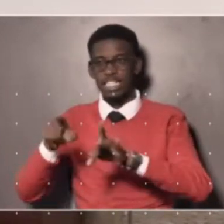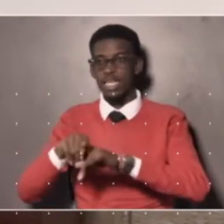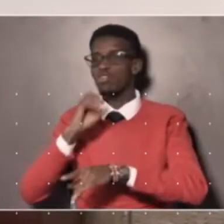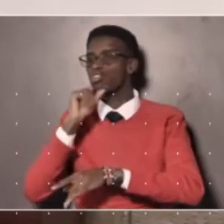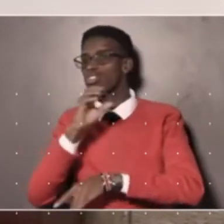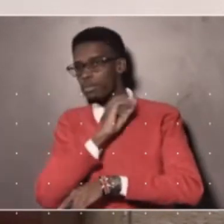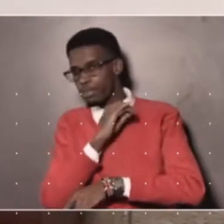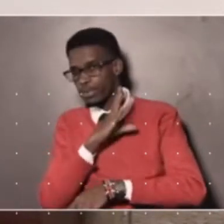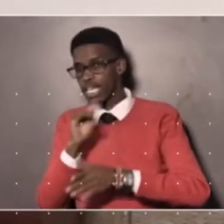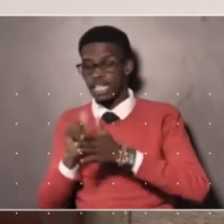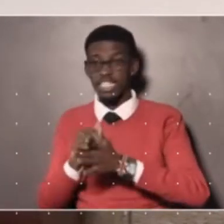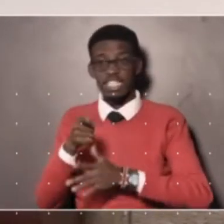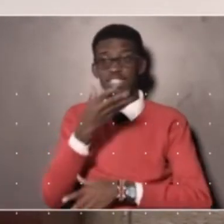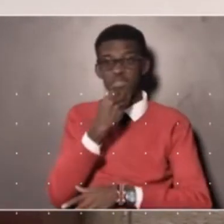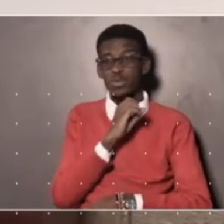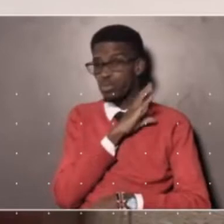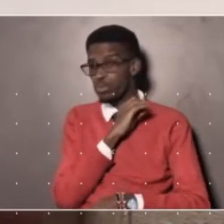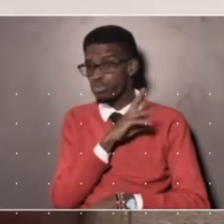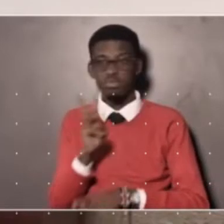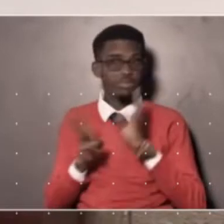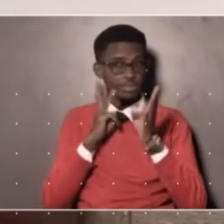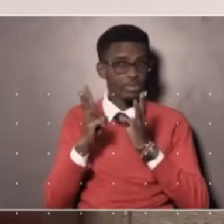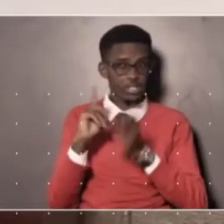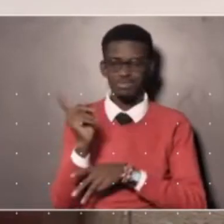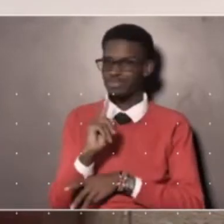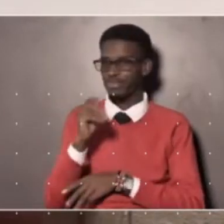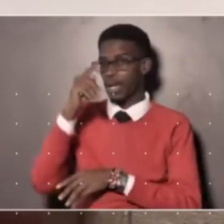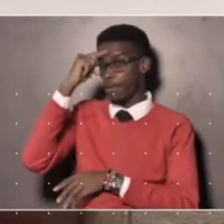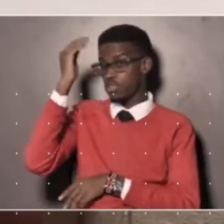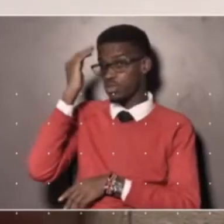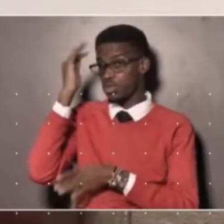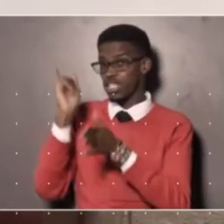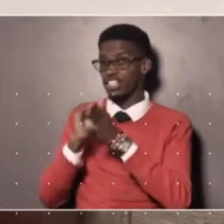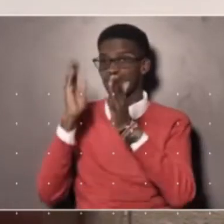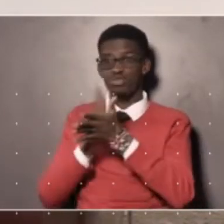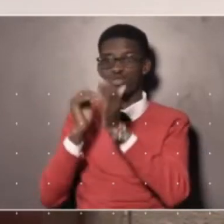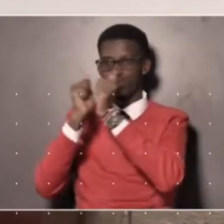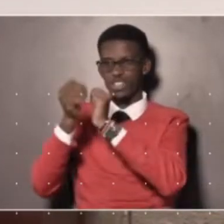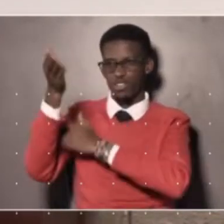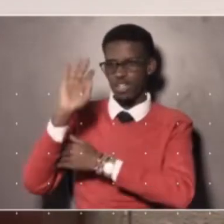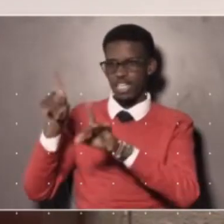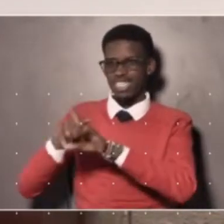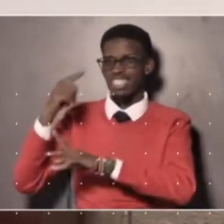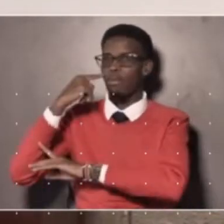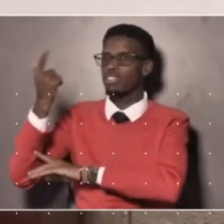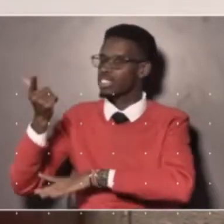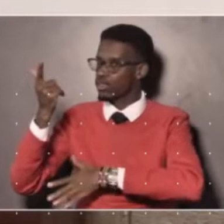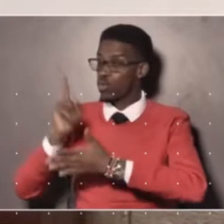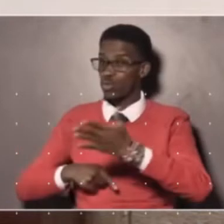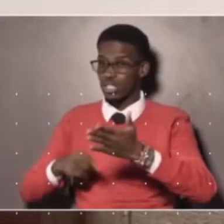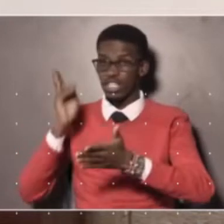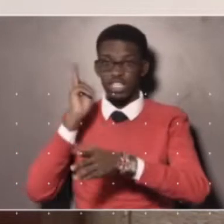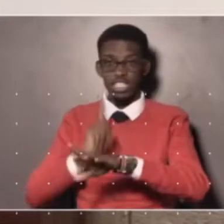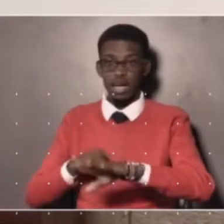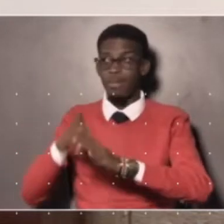afraid, like Stephen was not afraid, because Stephen knew he was with God. And he could see, even when they were killing